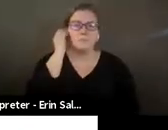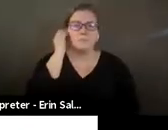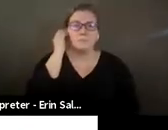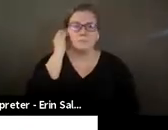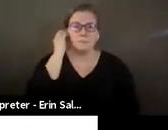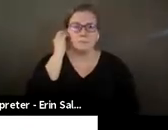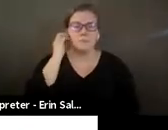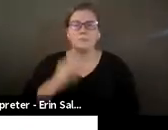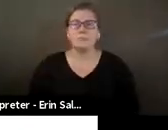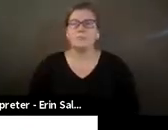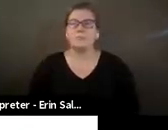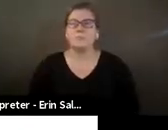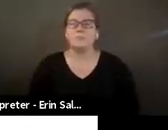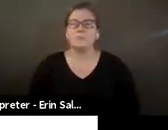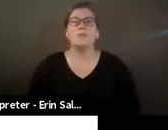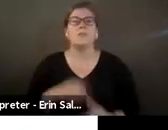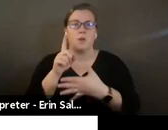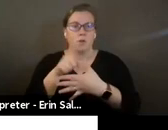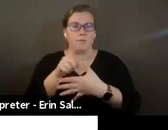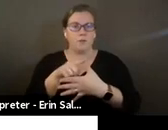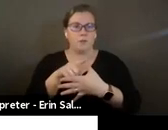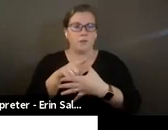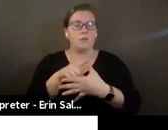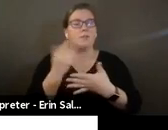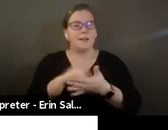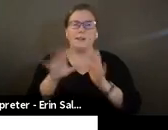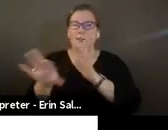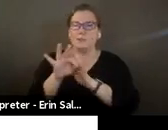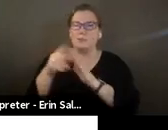All right, so step one is to choose your product.